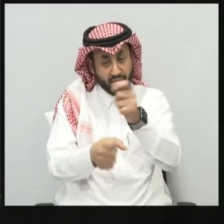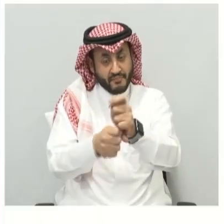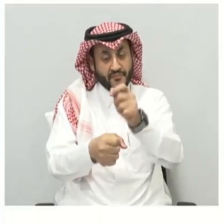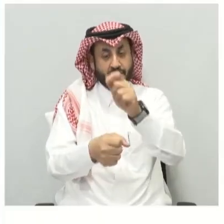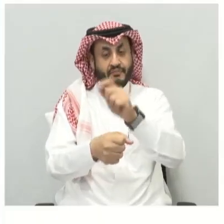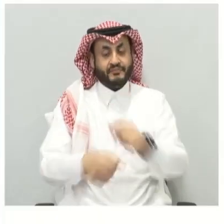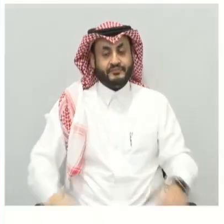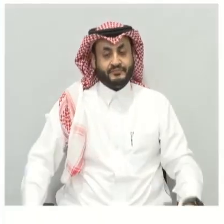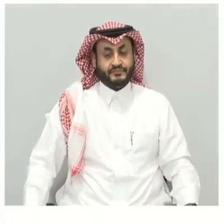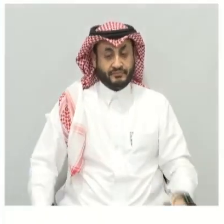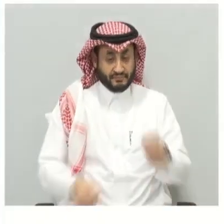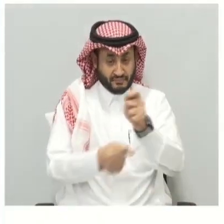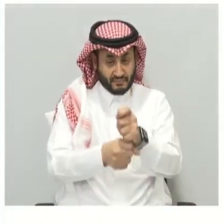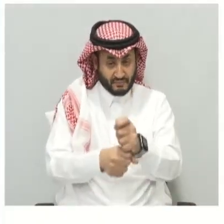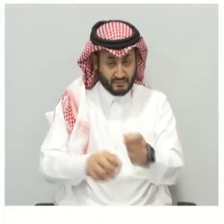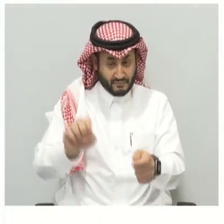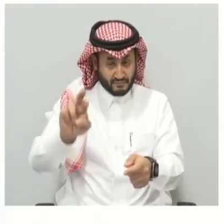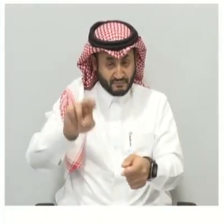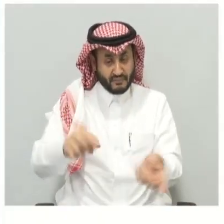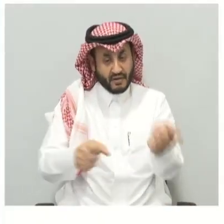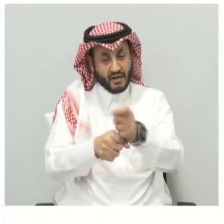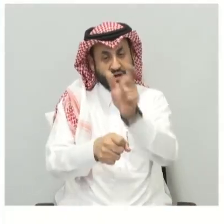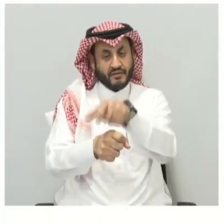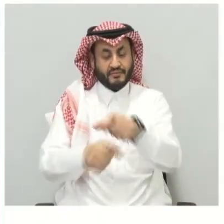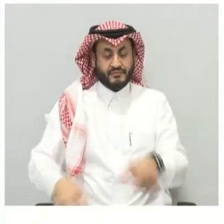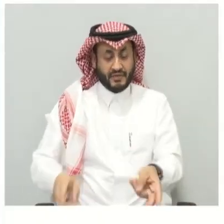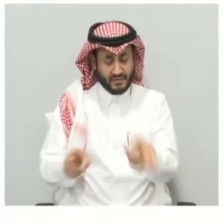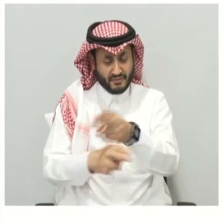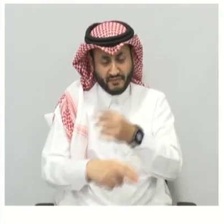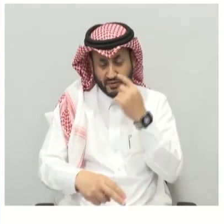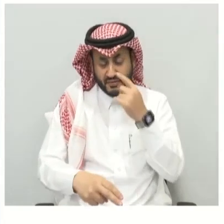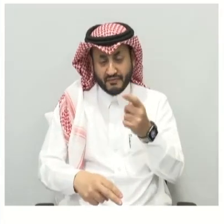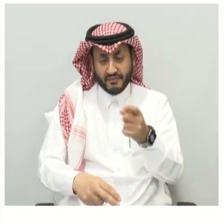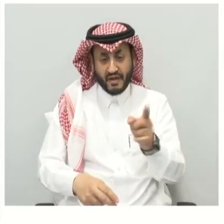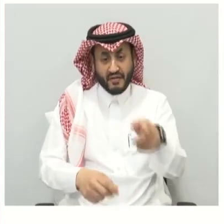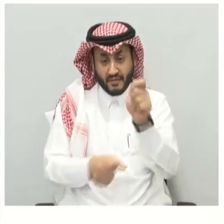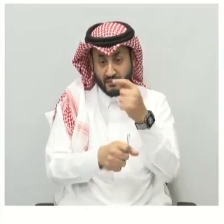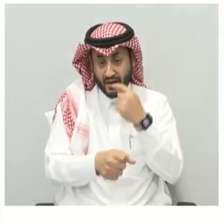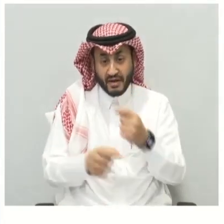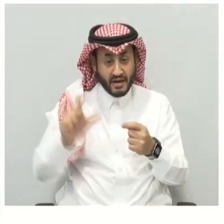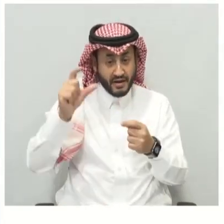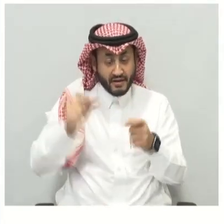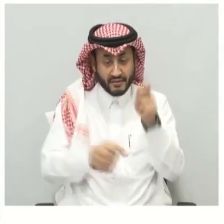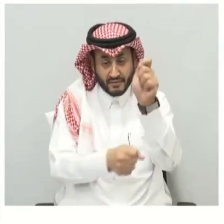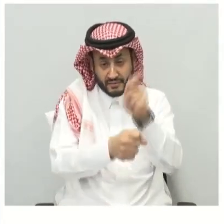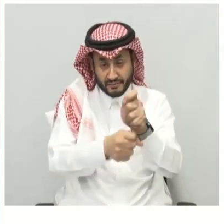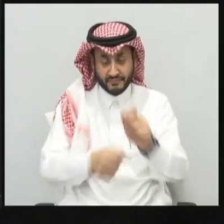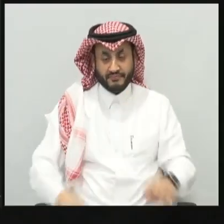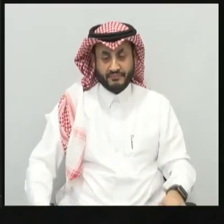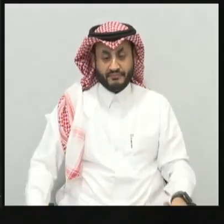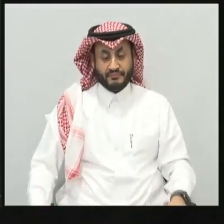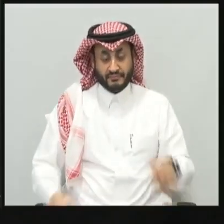here. The first one here, teacher. So the blue one here is a verb, teach.